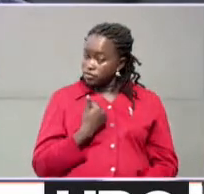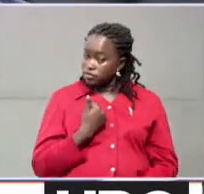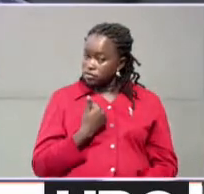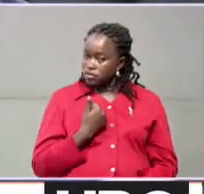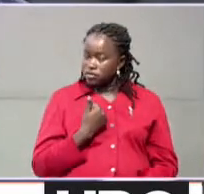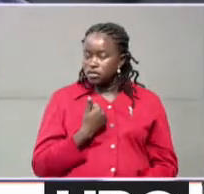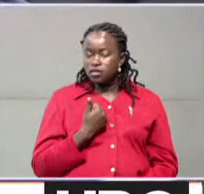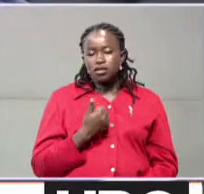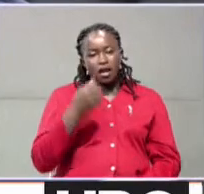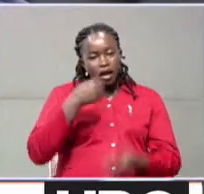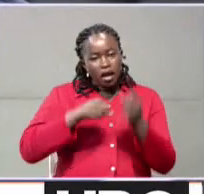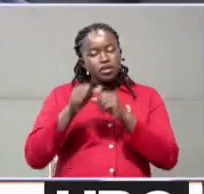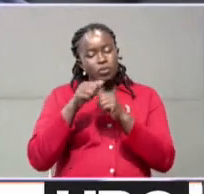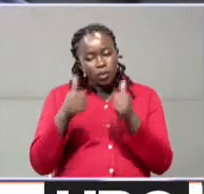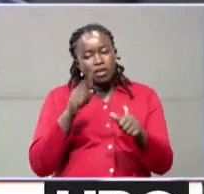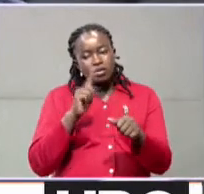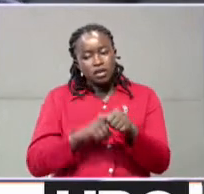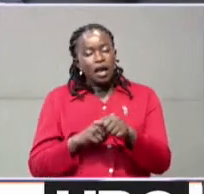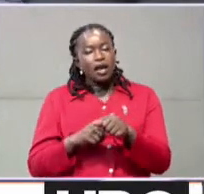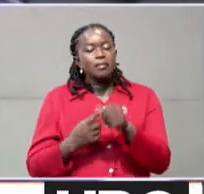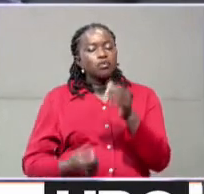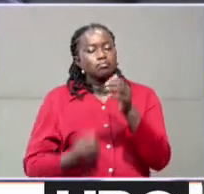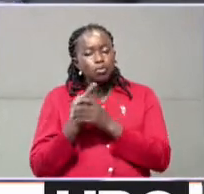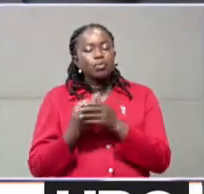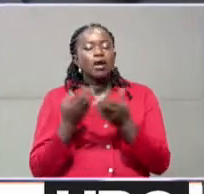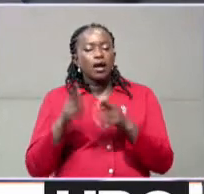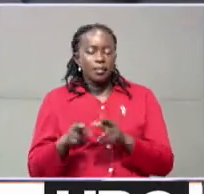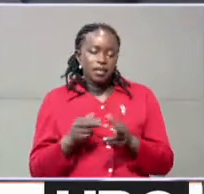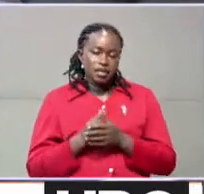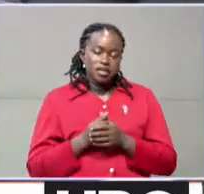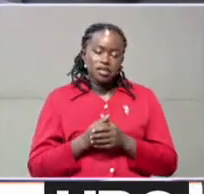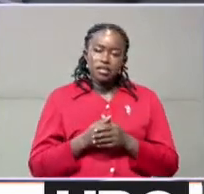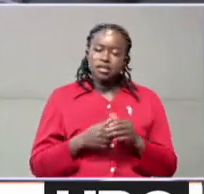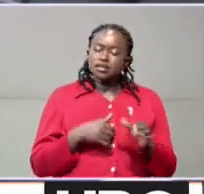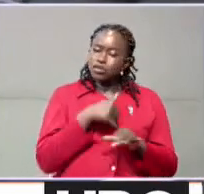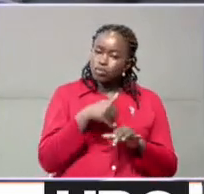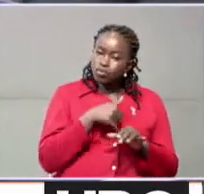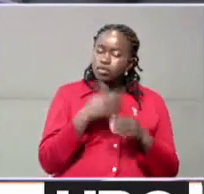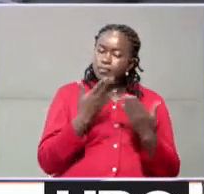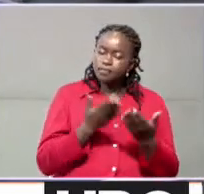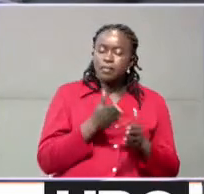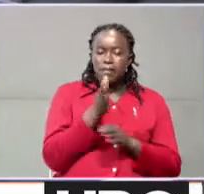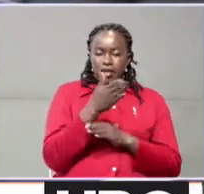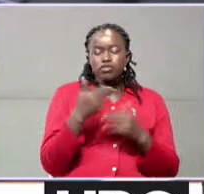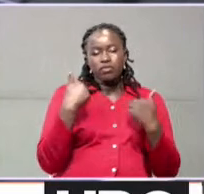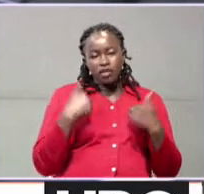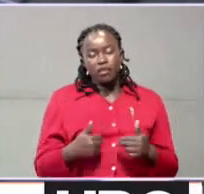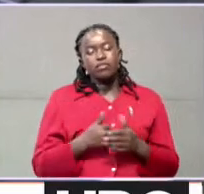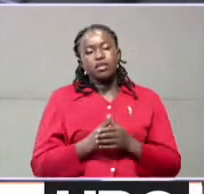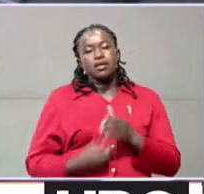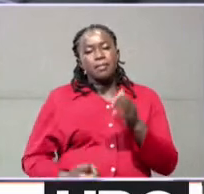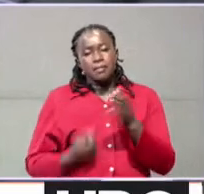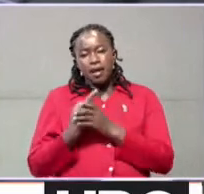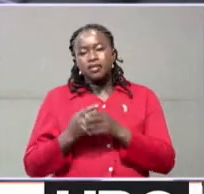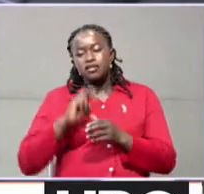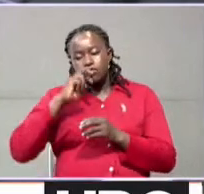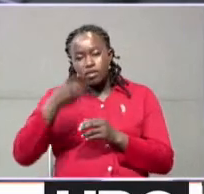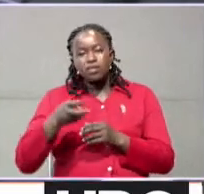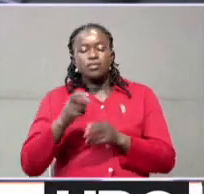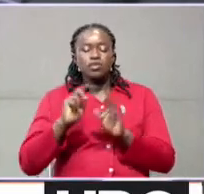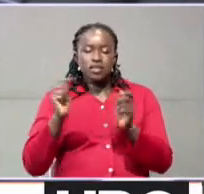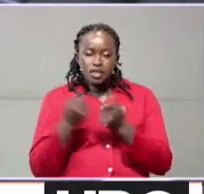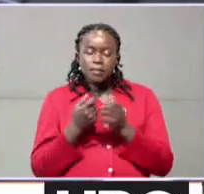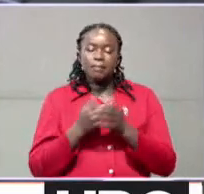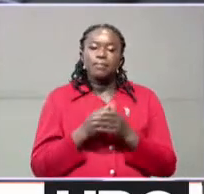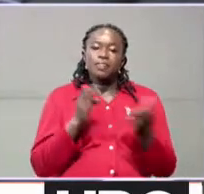responded to the disasters these include ministry of health emergency response team